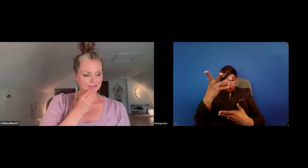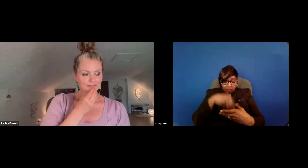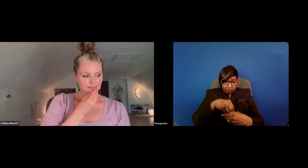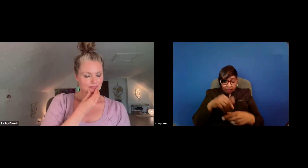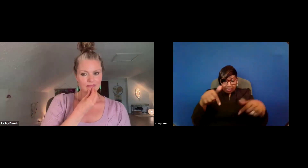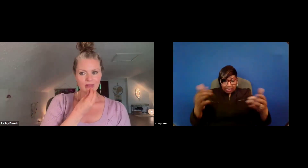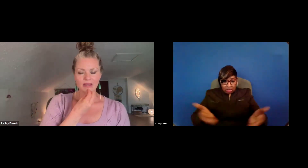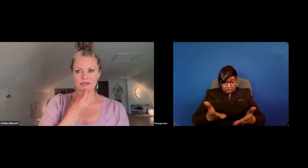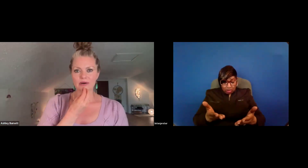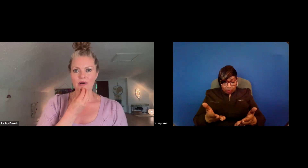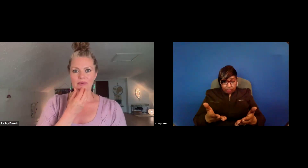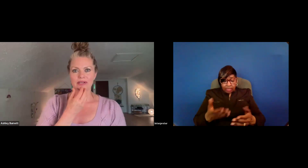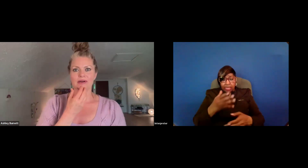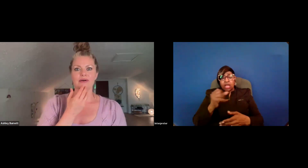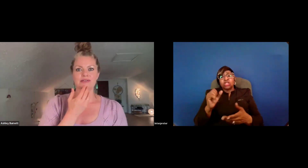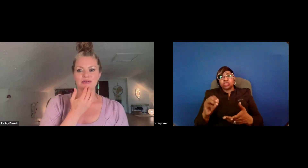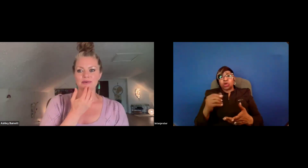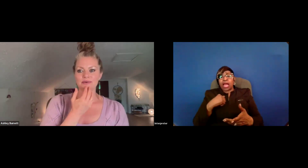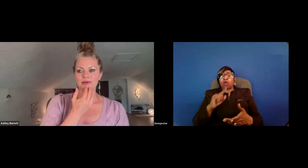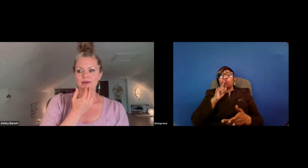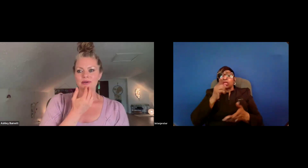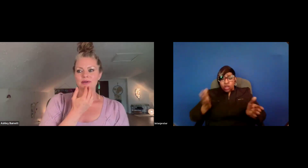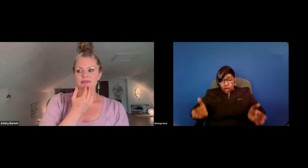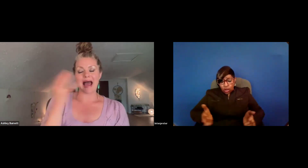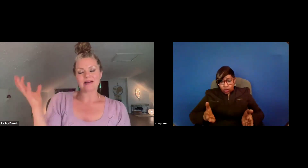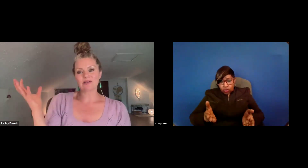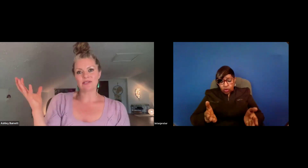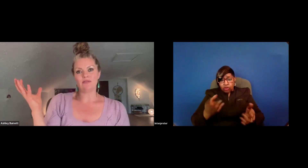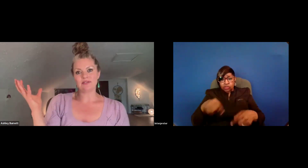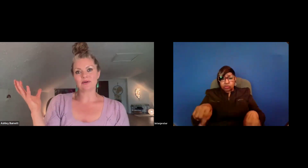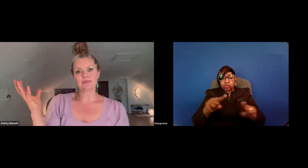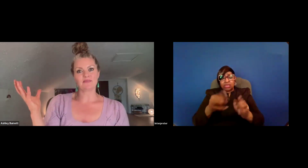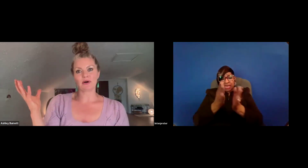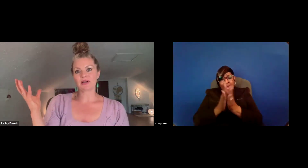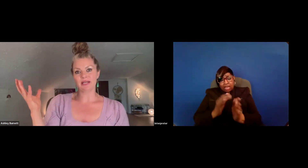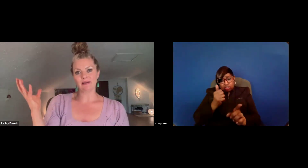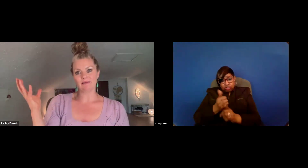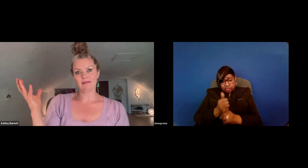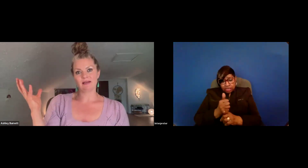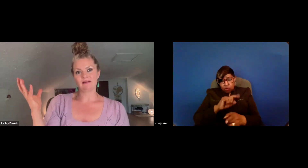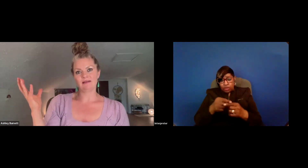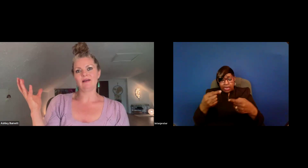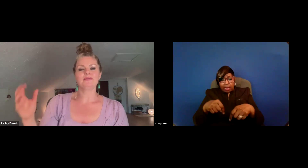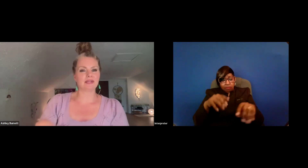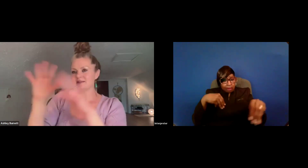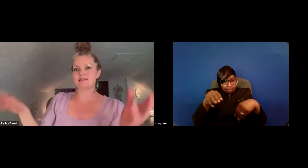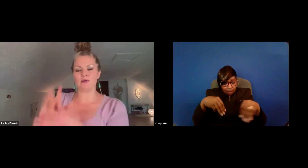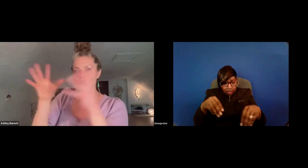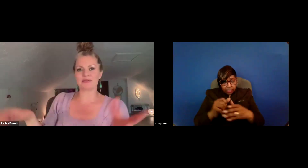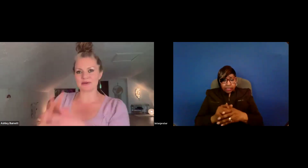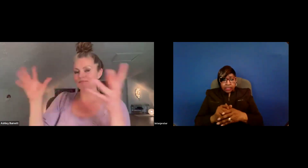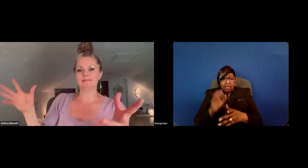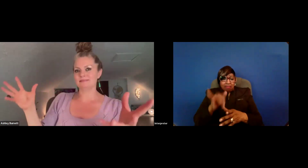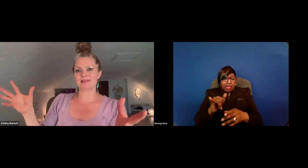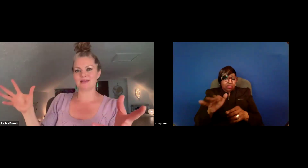And so I really encourage you to ask yourself in terms of marketing, and that's a